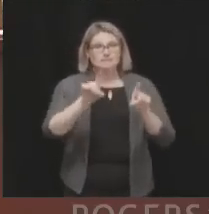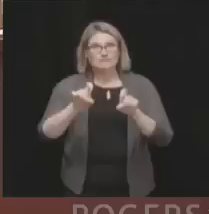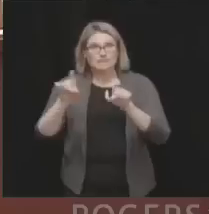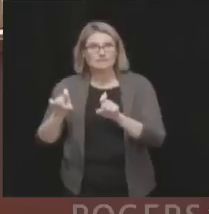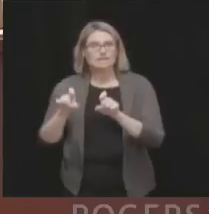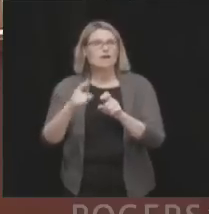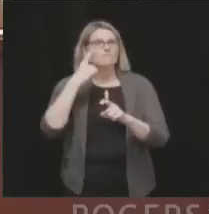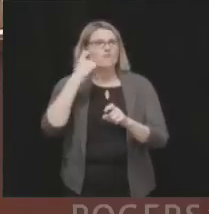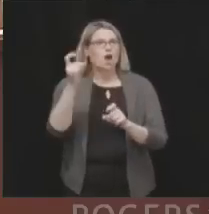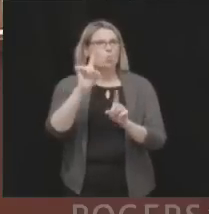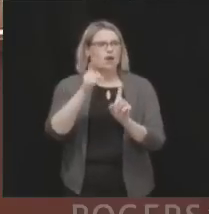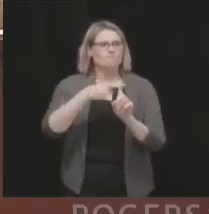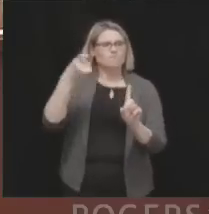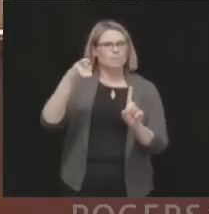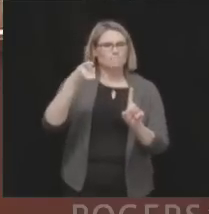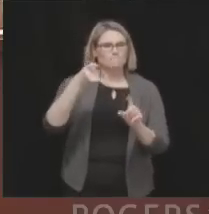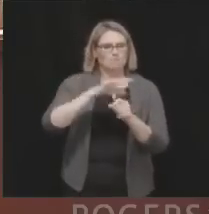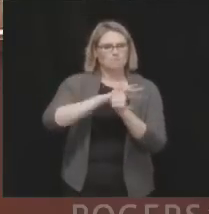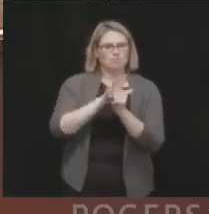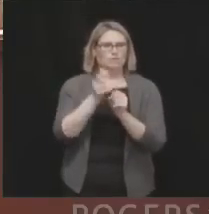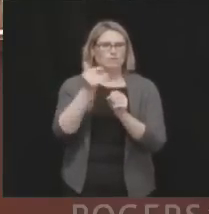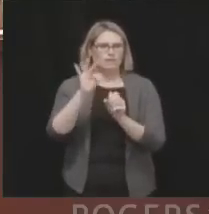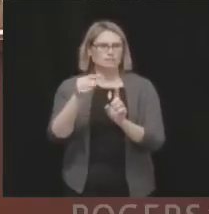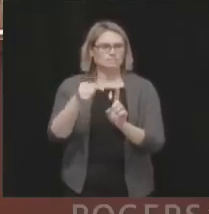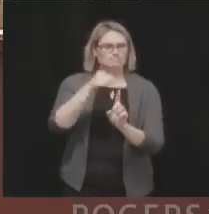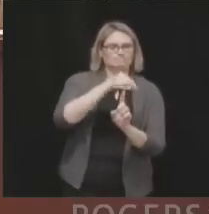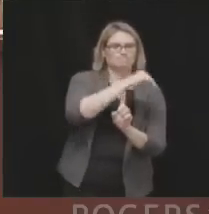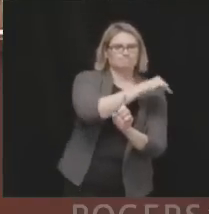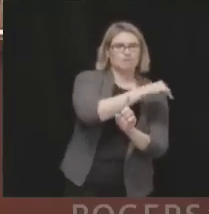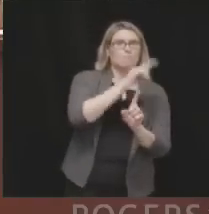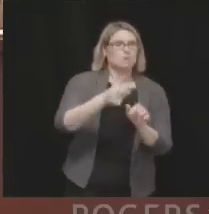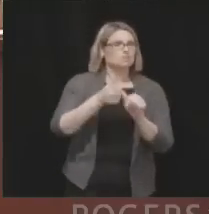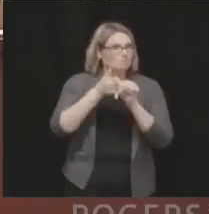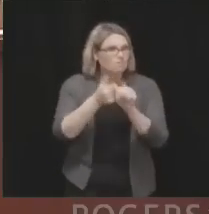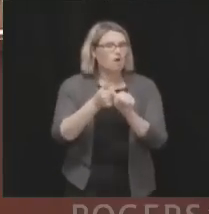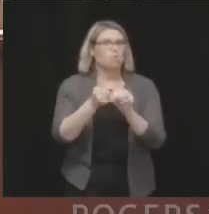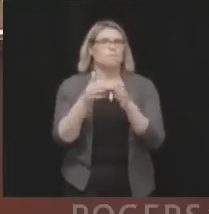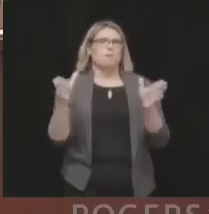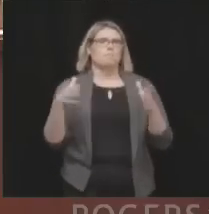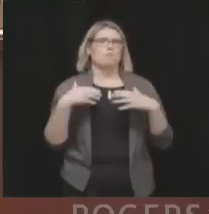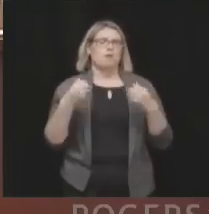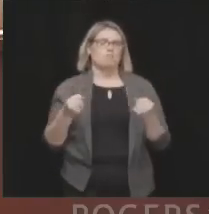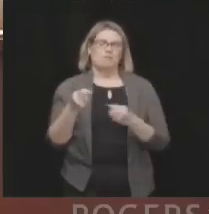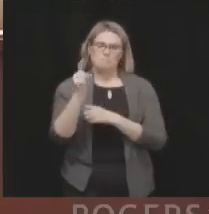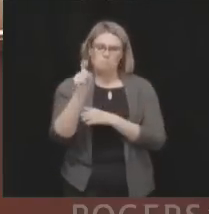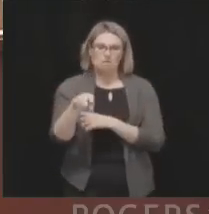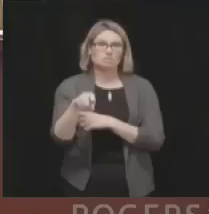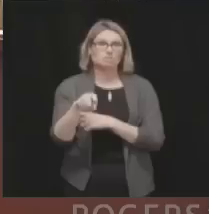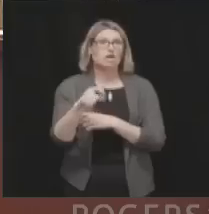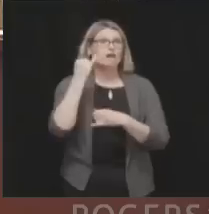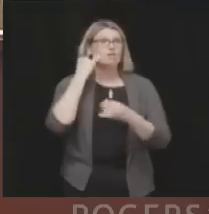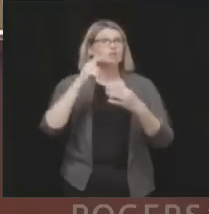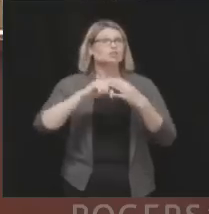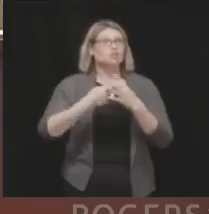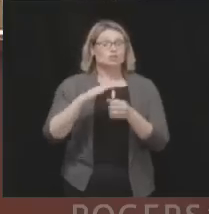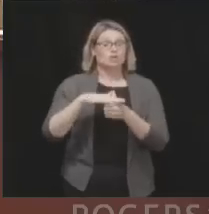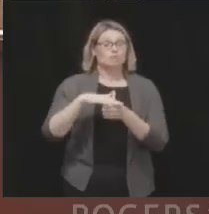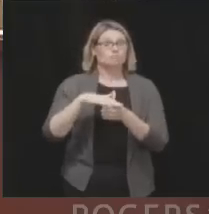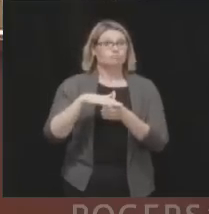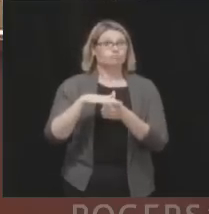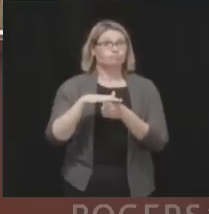hand hygiene. And I will not hesitate to recommend the reimposition of the restrictions being loosened today if the